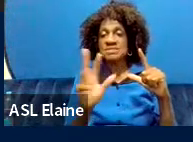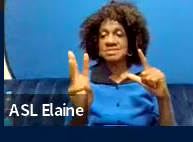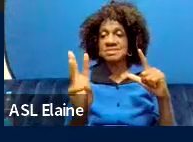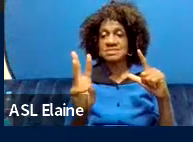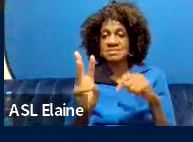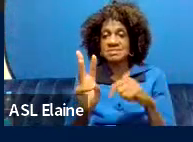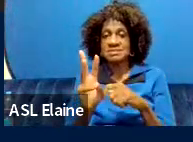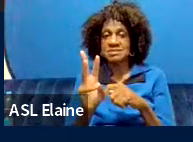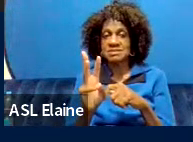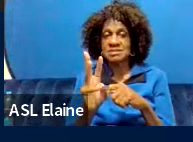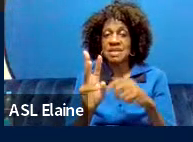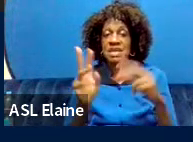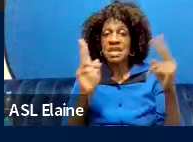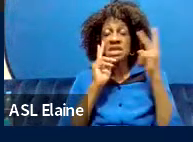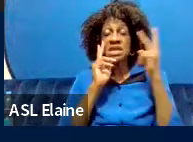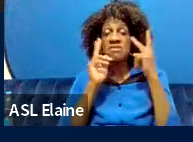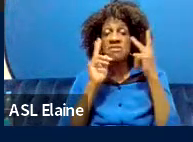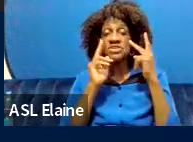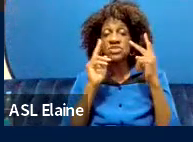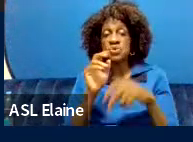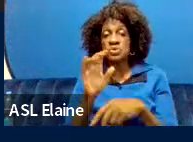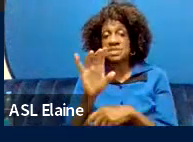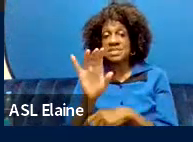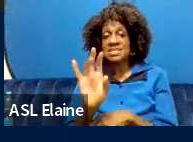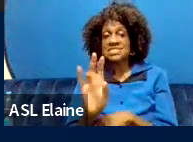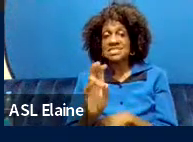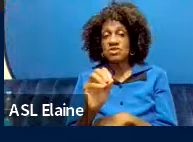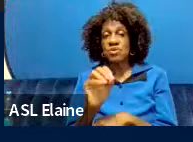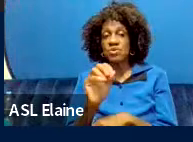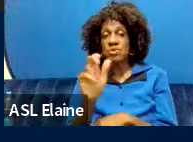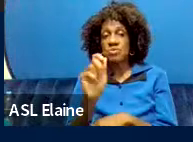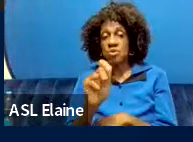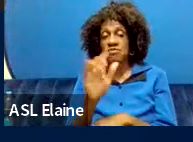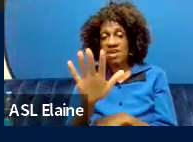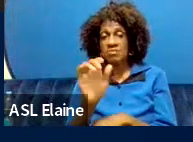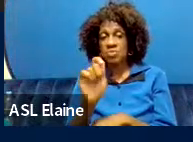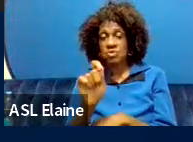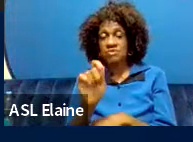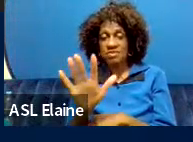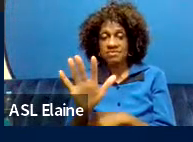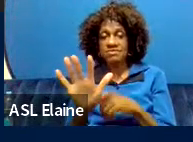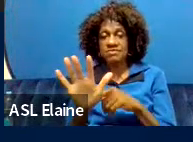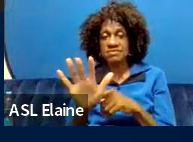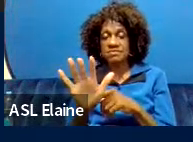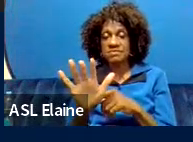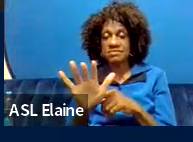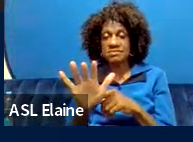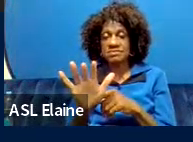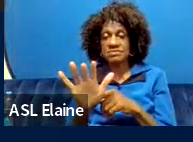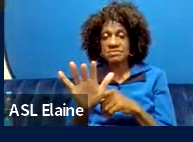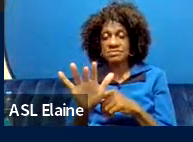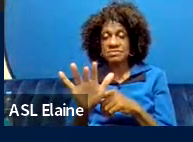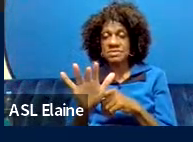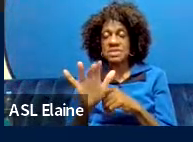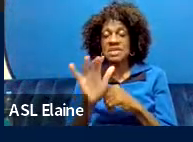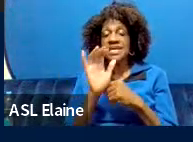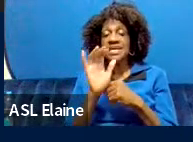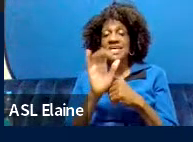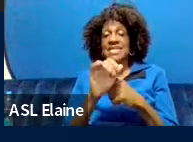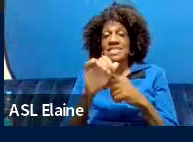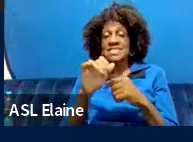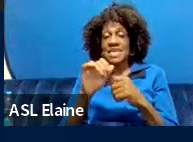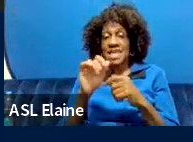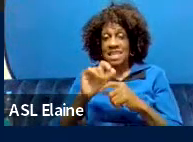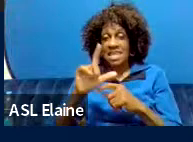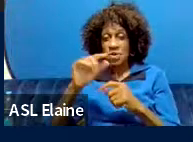So visual character height, 703.5.5. As I said, this is going to be the character height